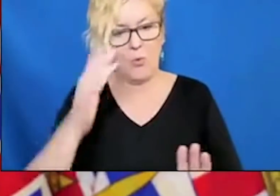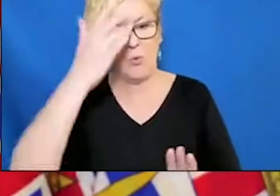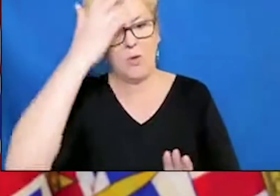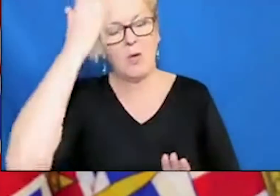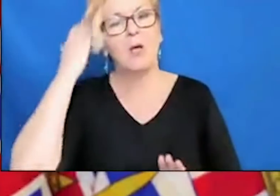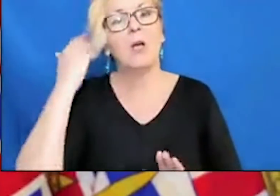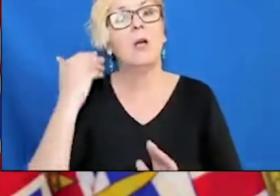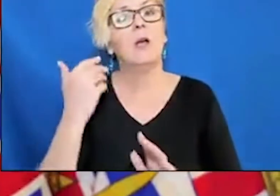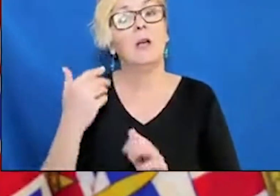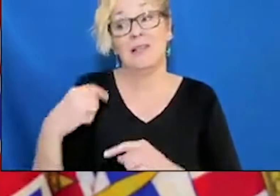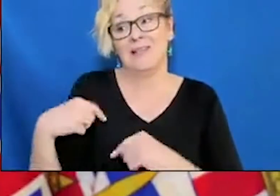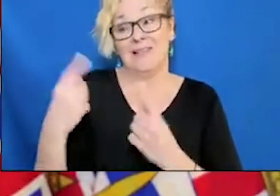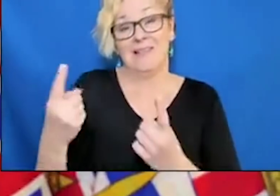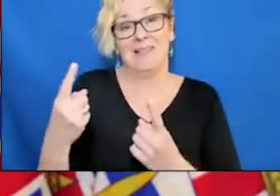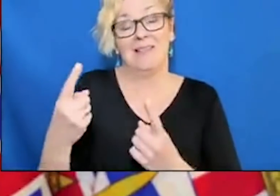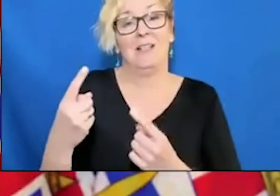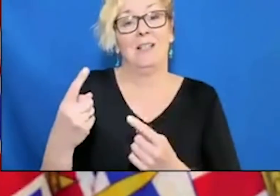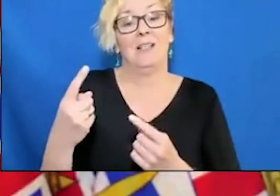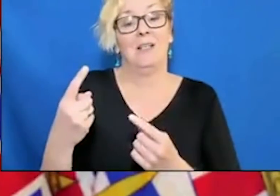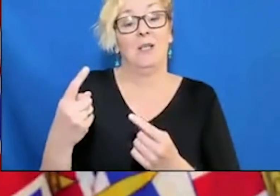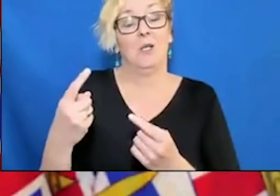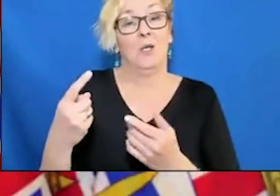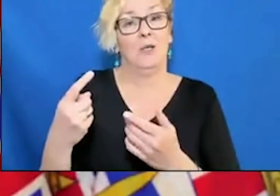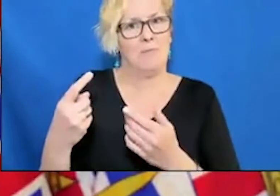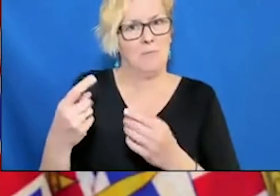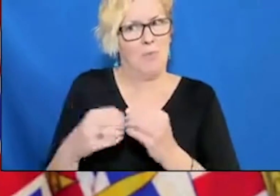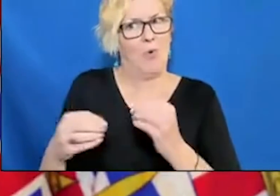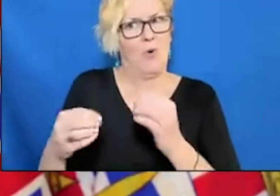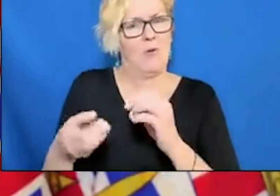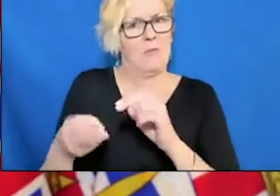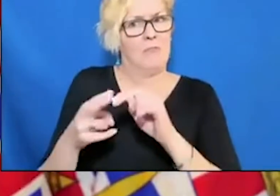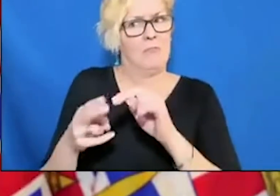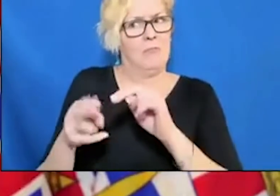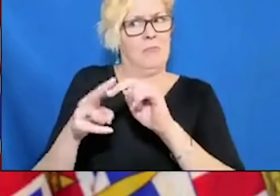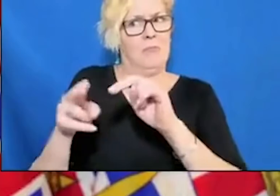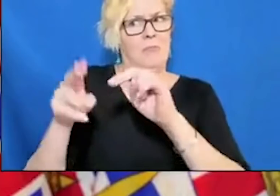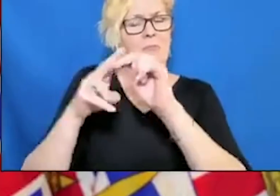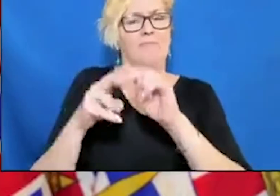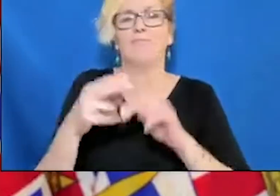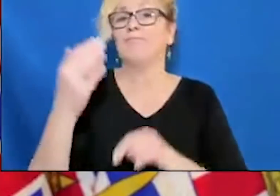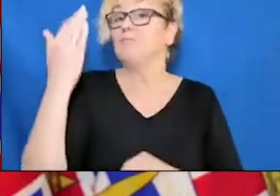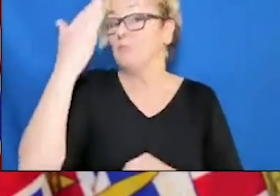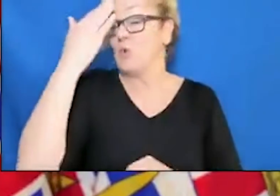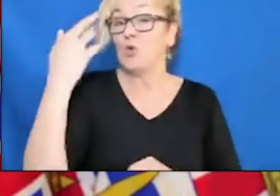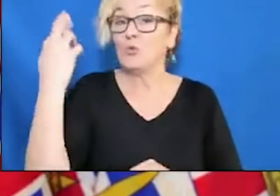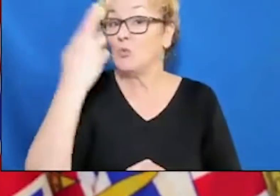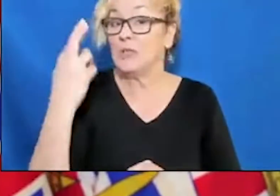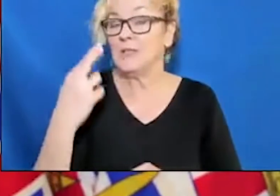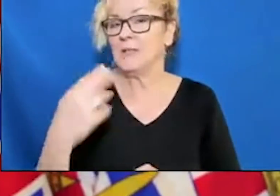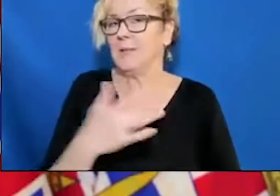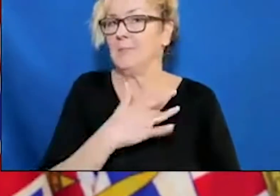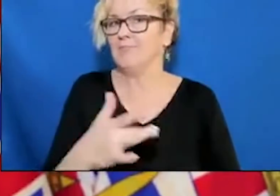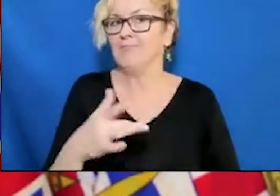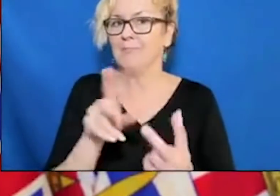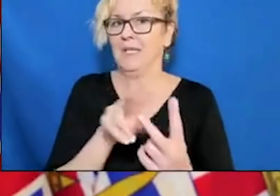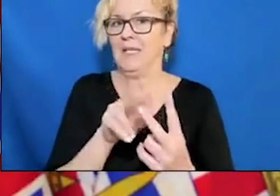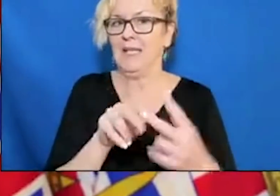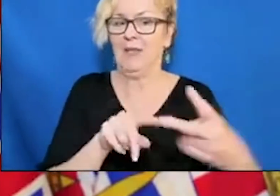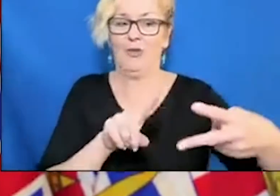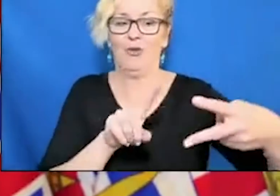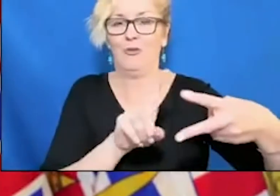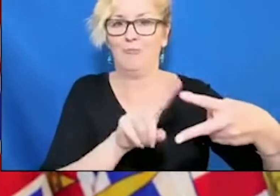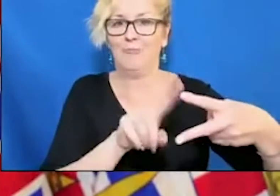to two main events. So people who are getting exposed and clusters in workplaces and in